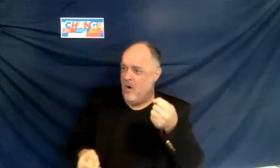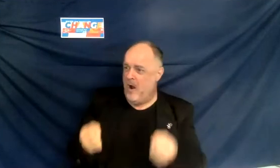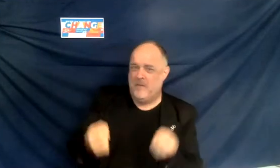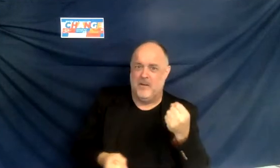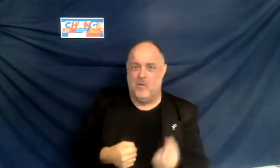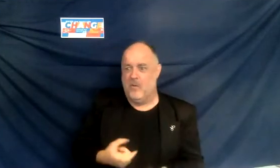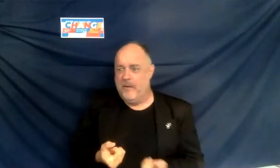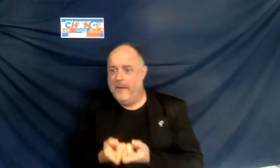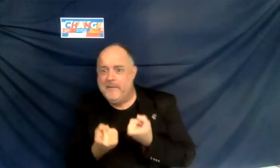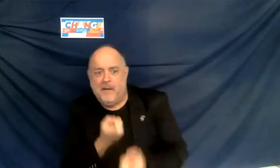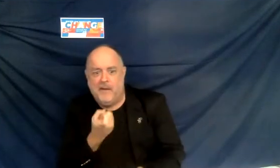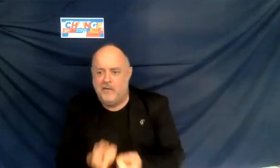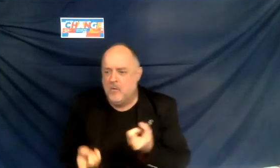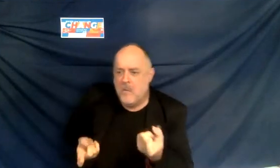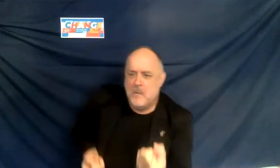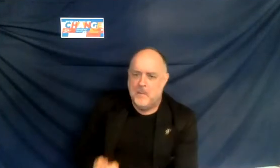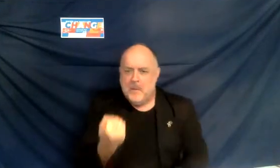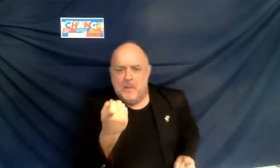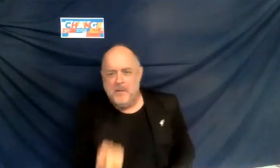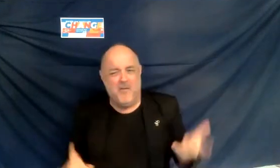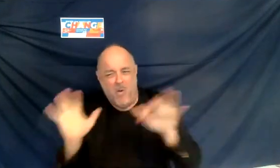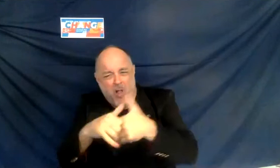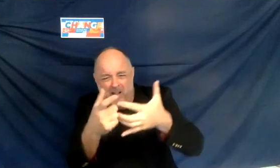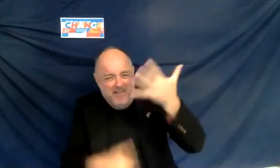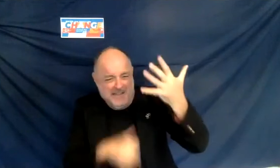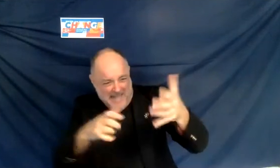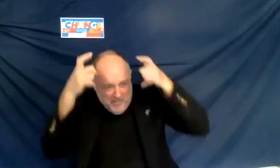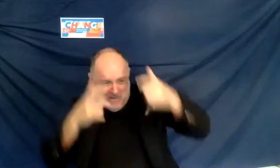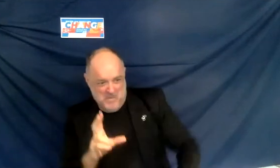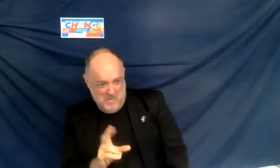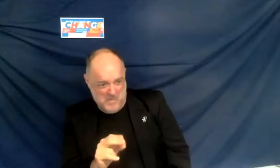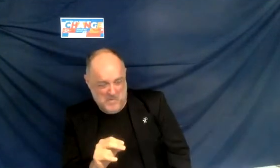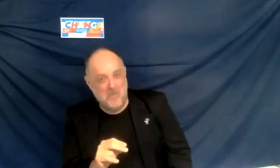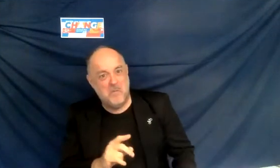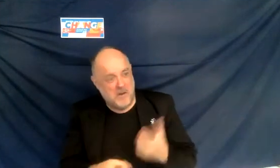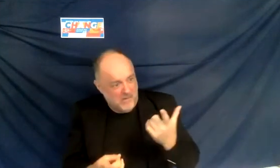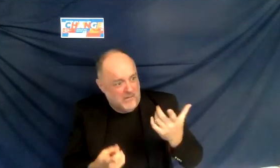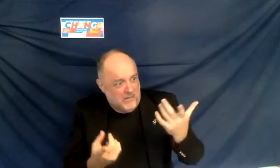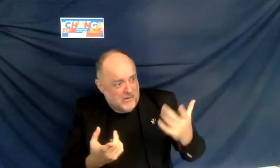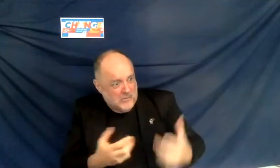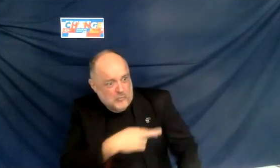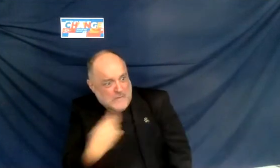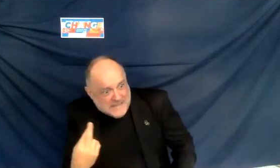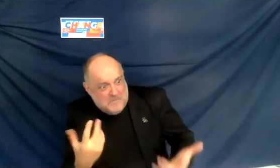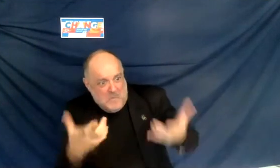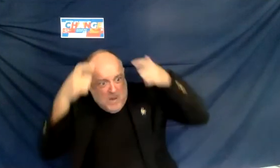ice skating or rollerblading or any other number of activities that we do throughout a day that runs the risk of head injury. It's not to say that head injuries aren't common here,